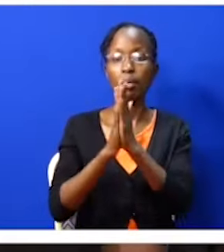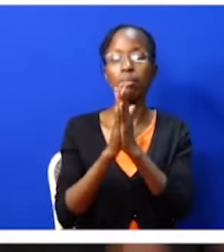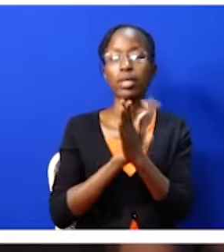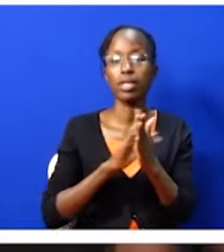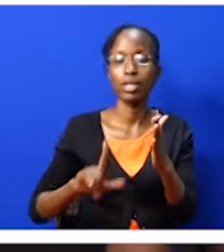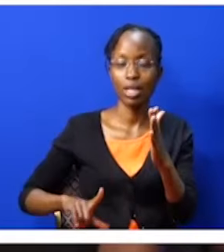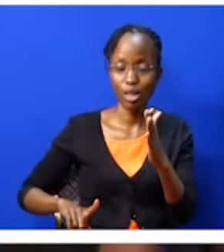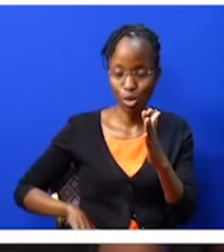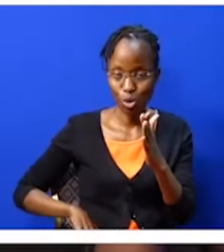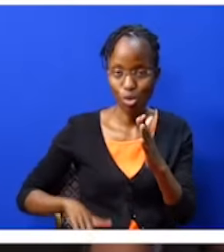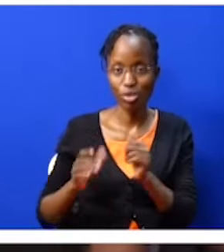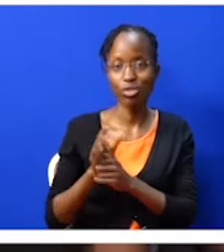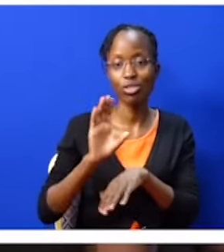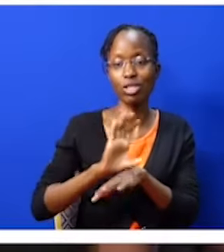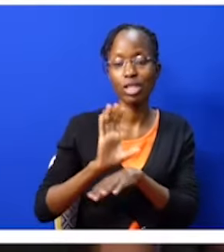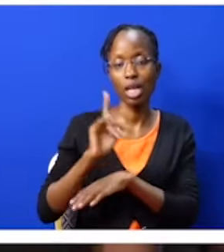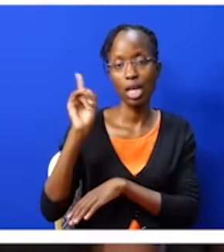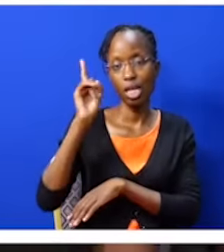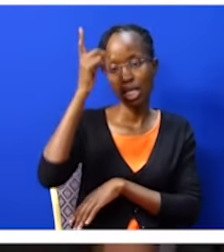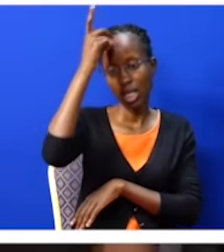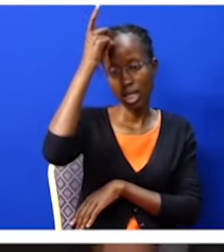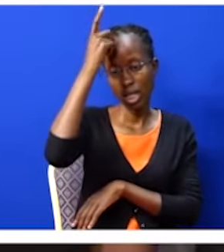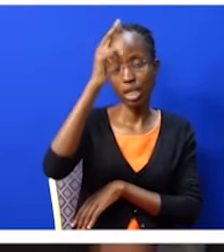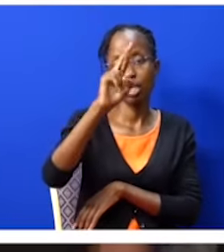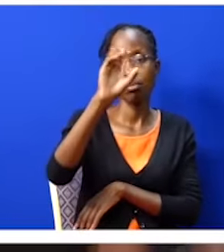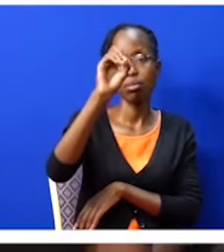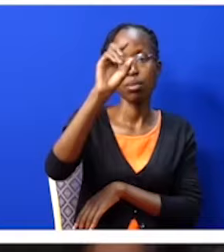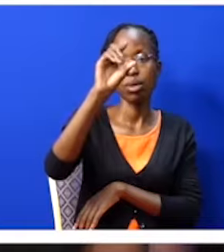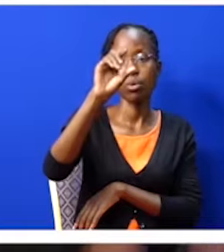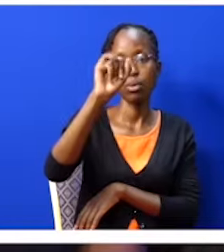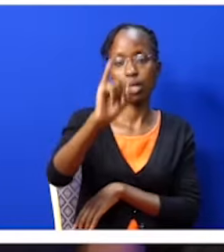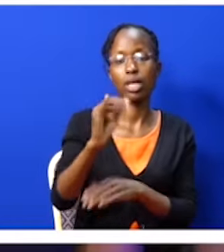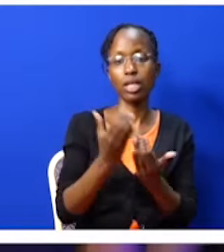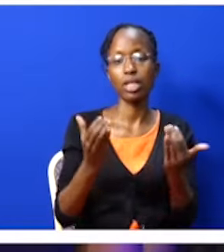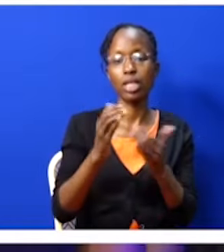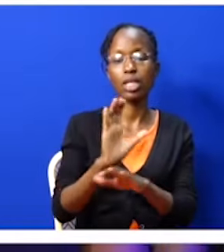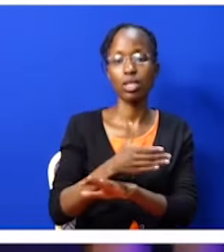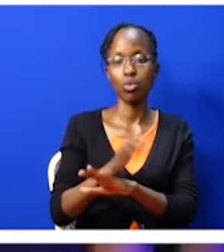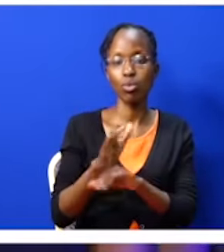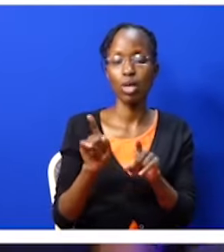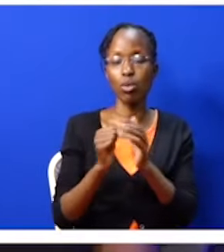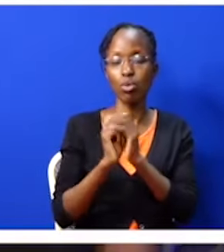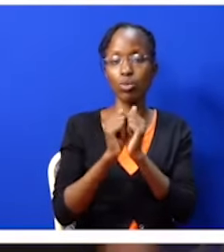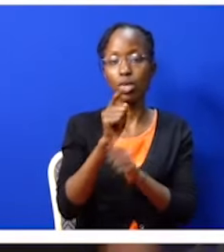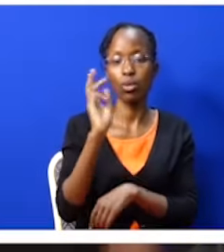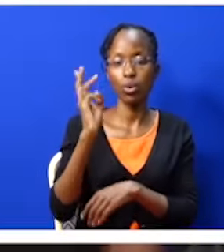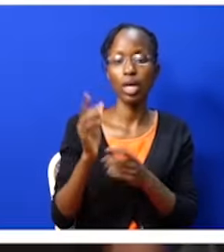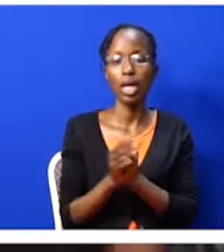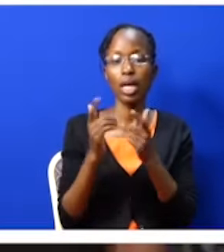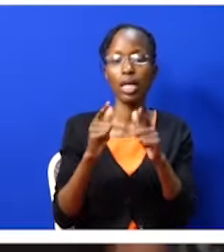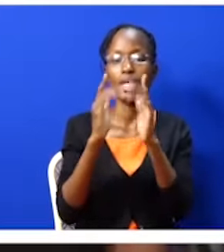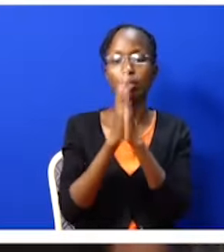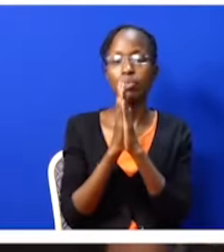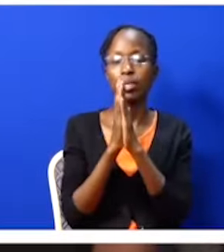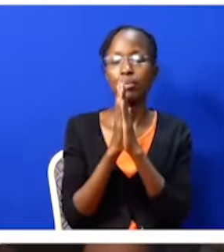Praise the Lord, Church. This is CITAM Rongai's Children Choir, and we'll be worshiping with you. Let us